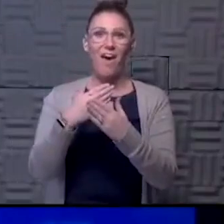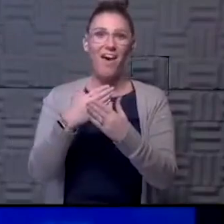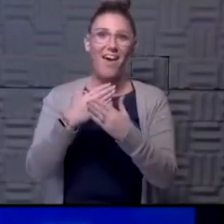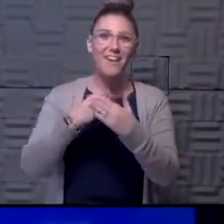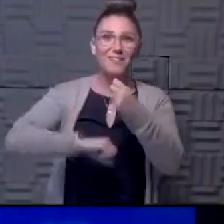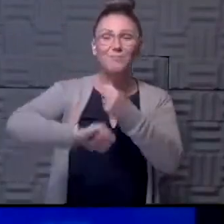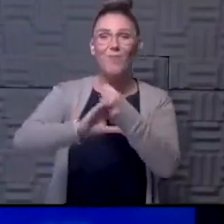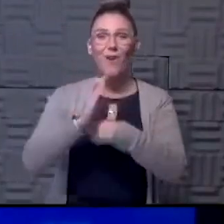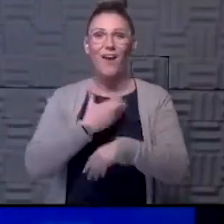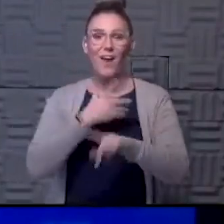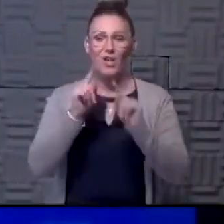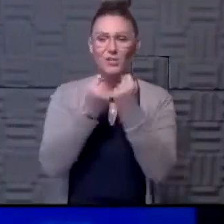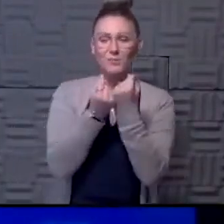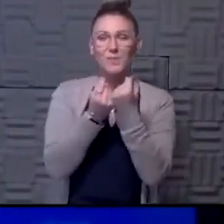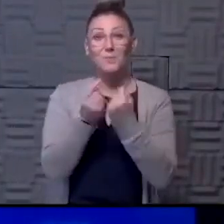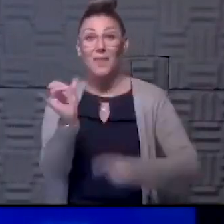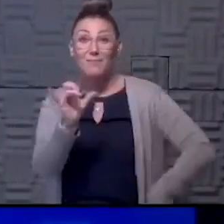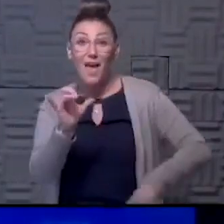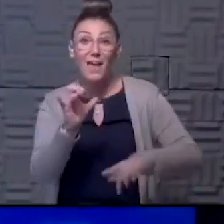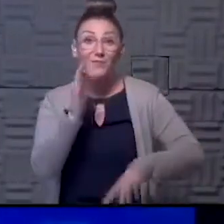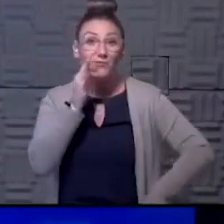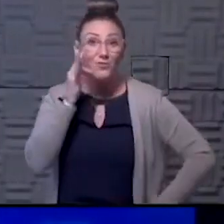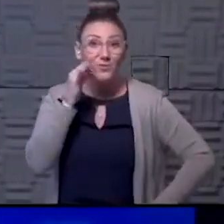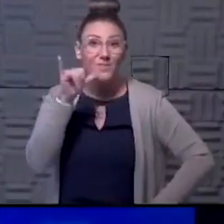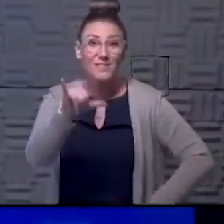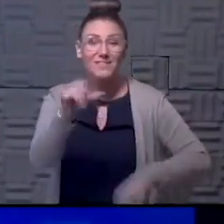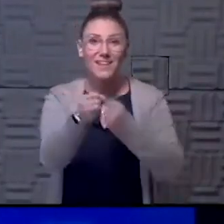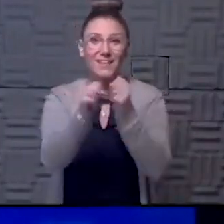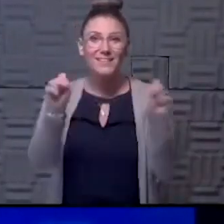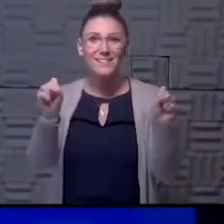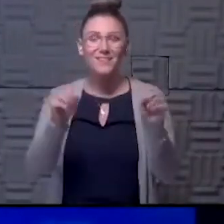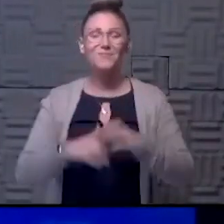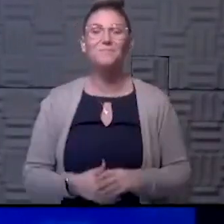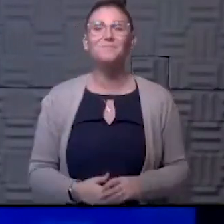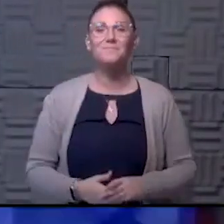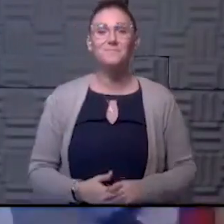Bowl. So be like the Chiefs. Stay safe wherever you go.